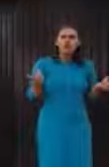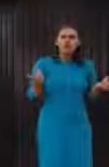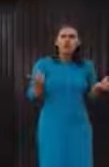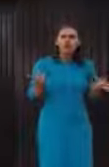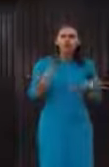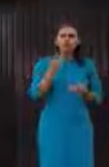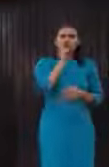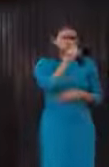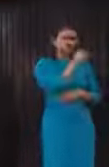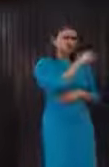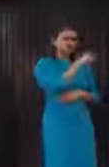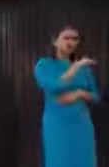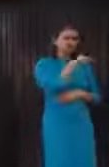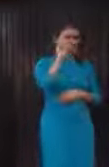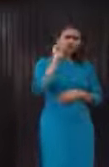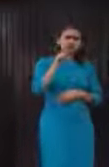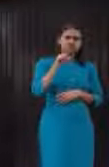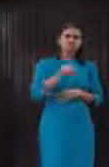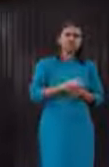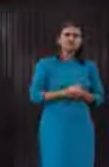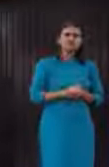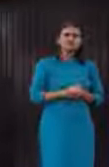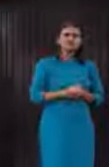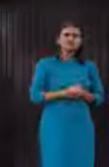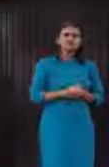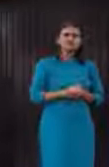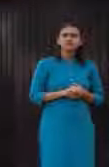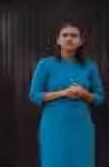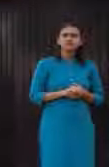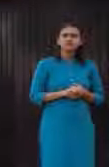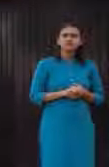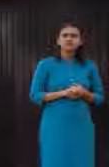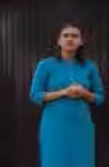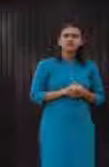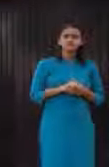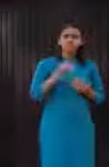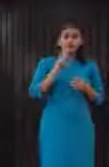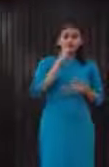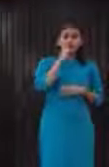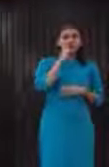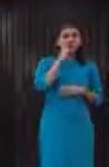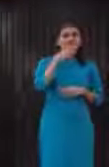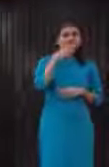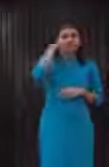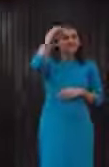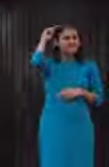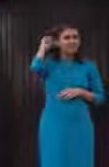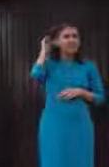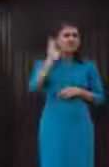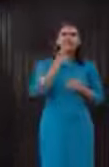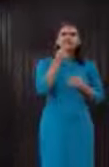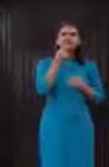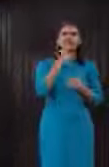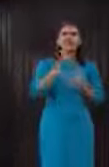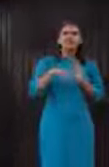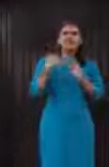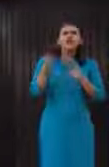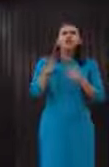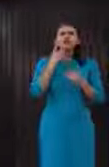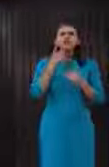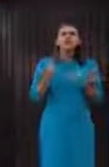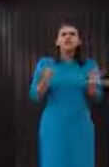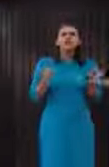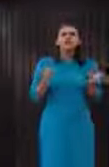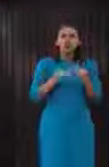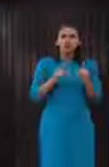The benefits, and I was told this by no less than Mirza Azhar after the Indira Shaikh Accord. He said, well, do